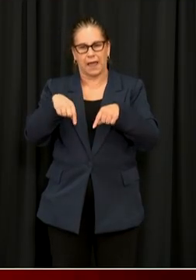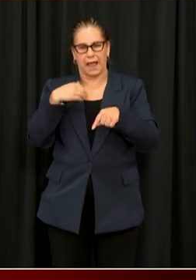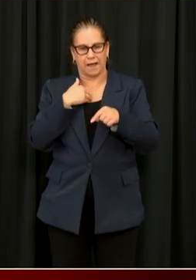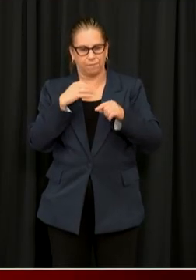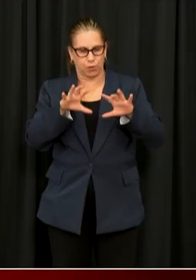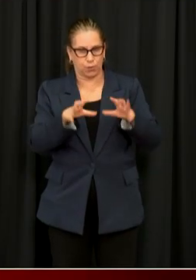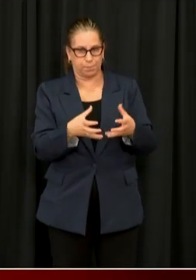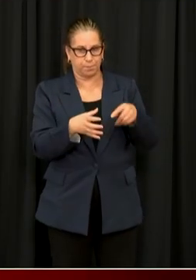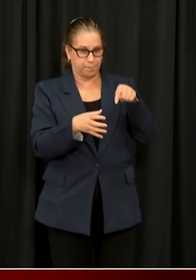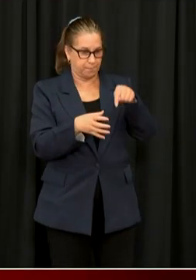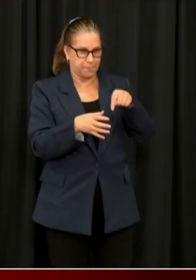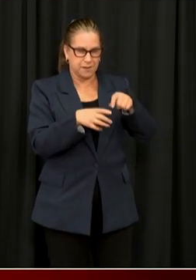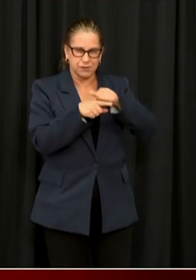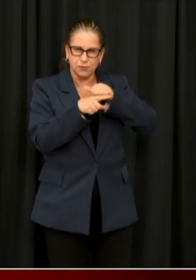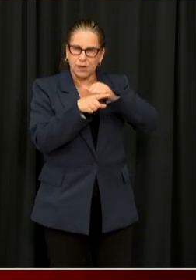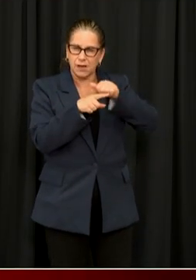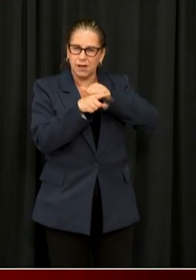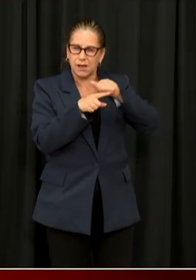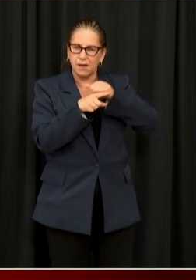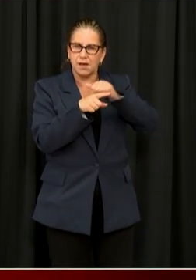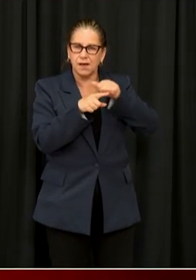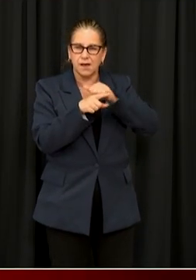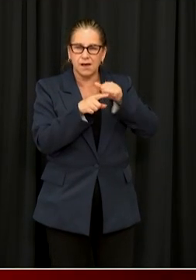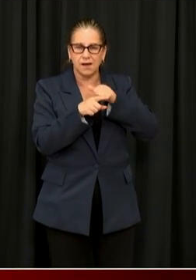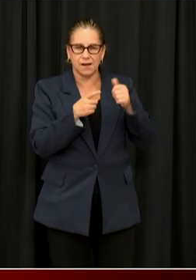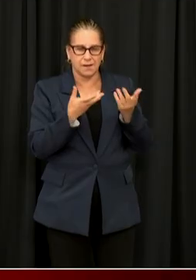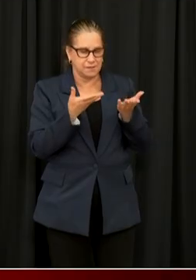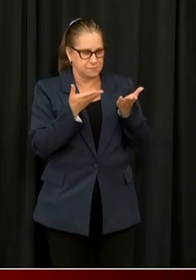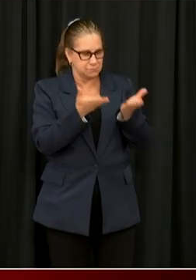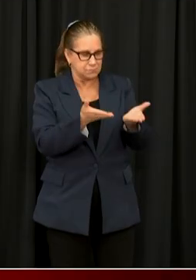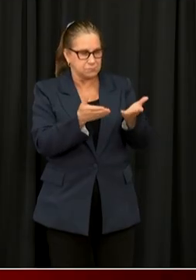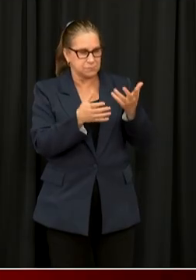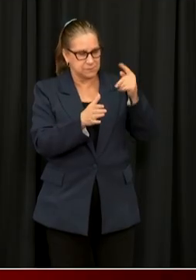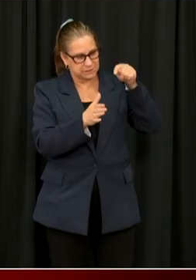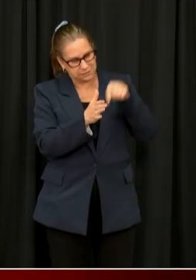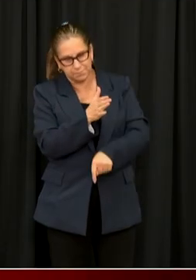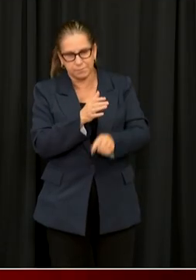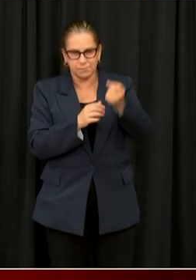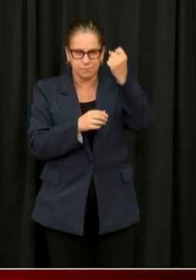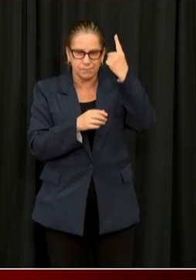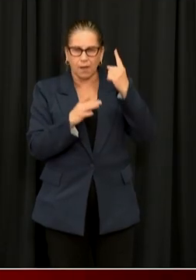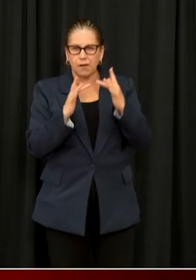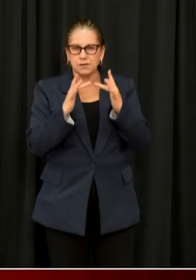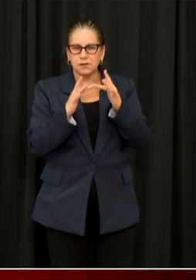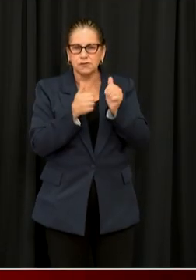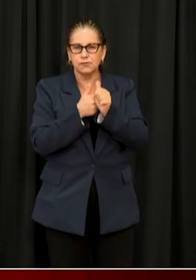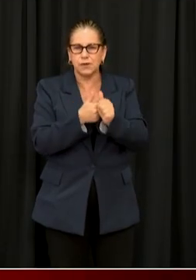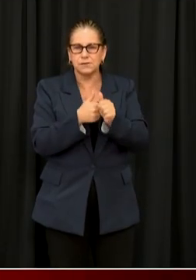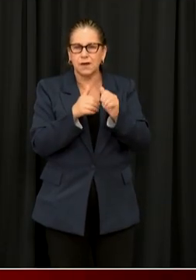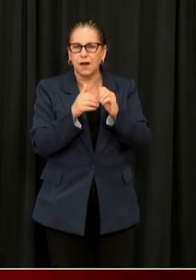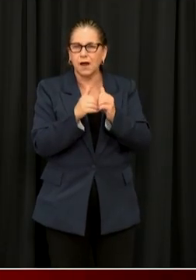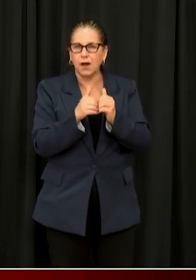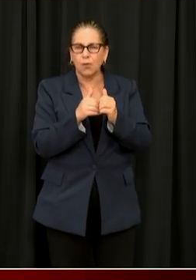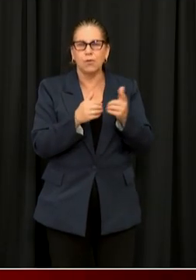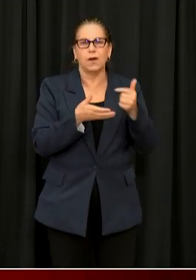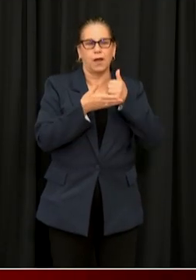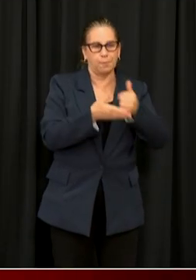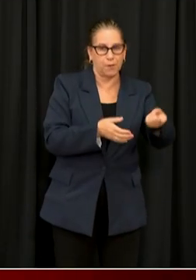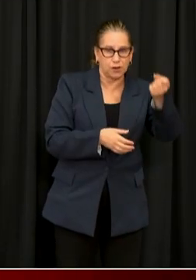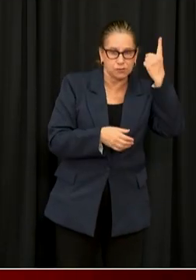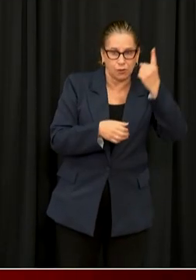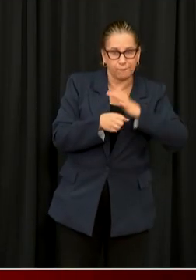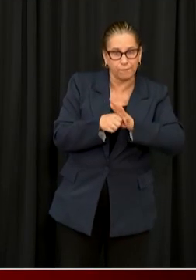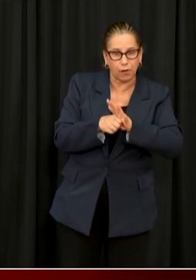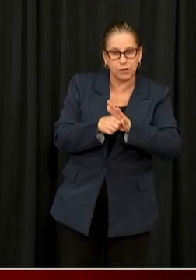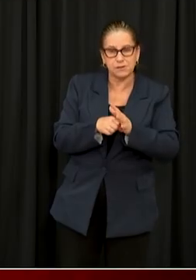is, because we also think it's helpful to them to understand the virus and be able to answer